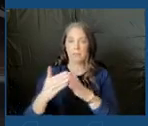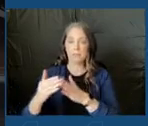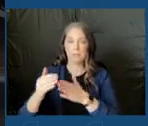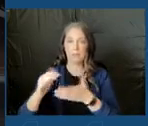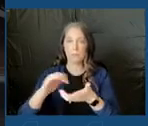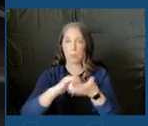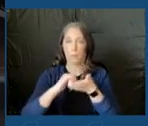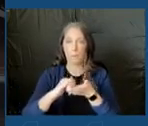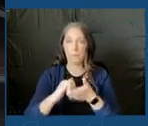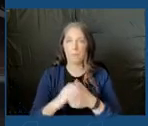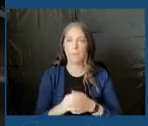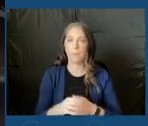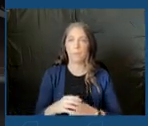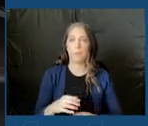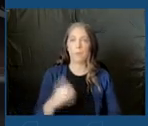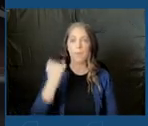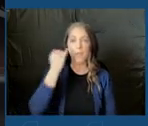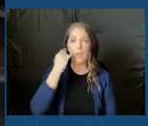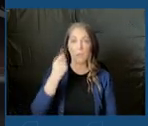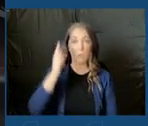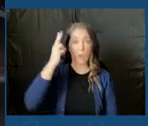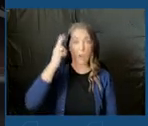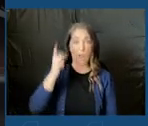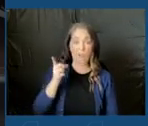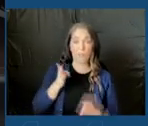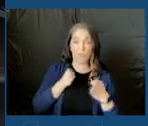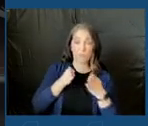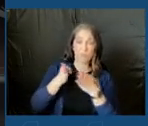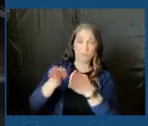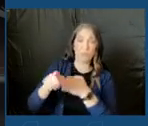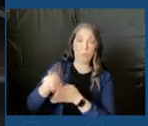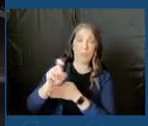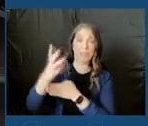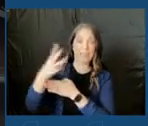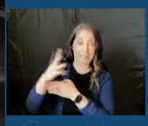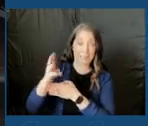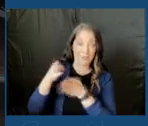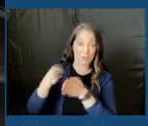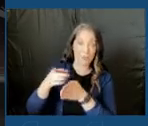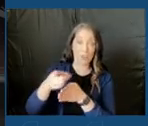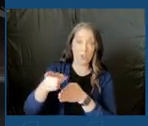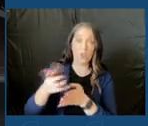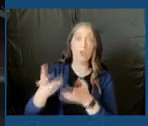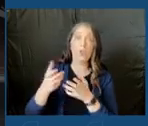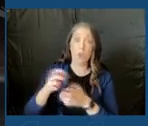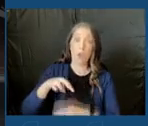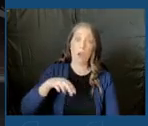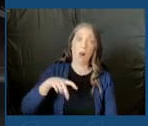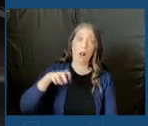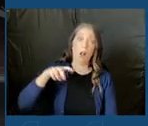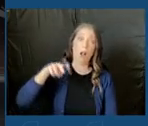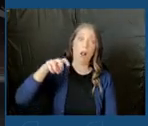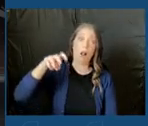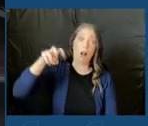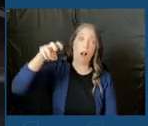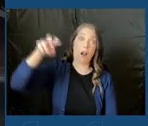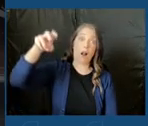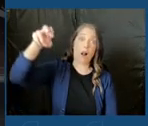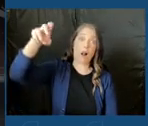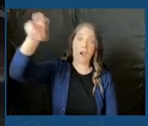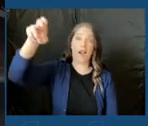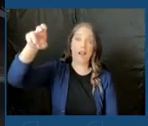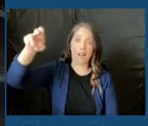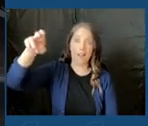Harlem, if you keep going on 116th Street, and you want to go up all those steps to Morningside Heights, you get to